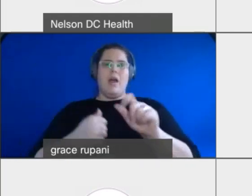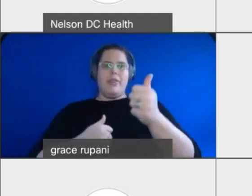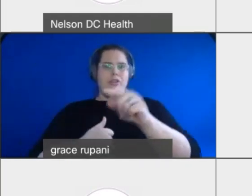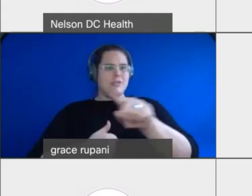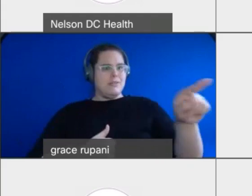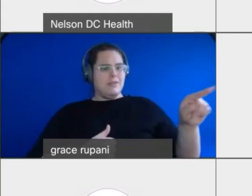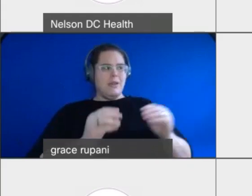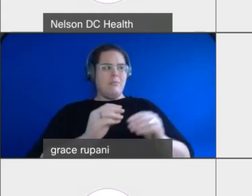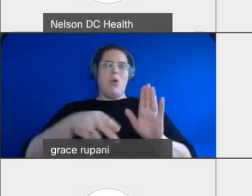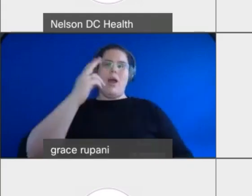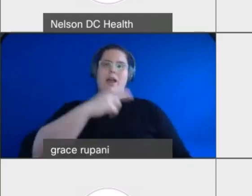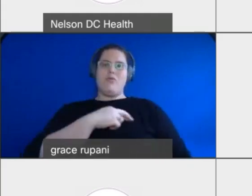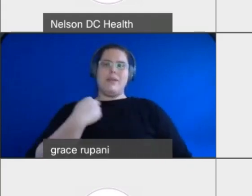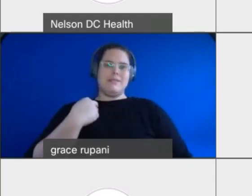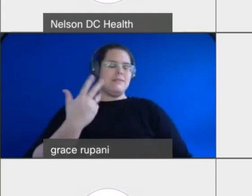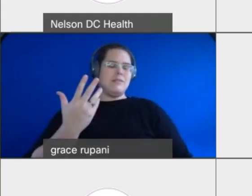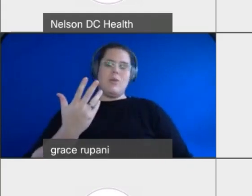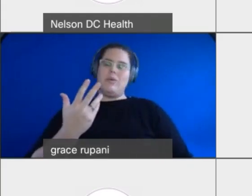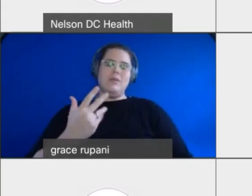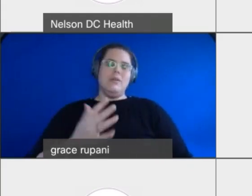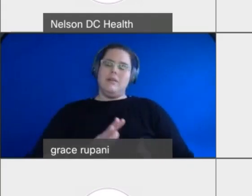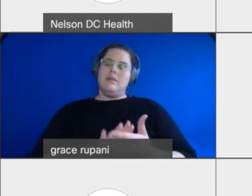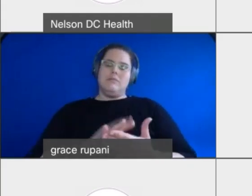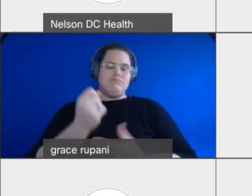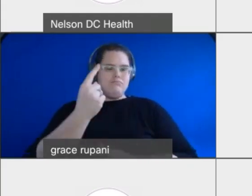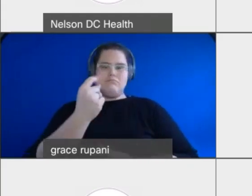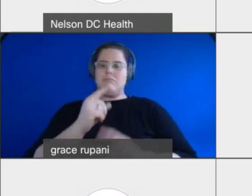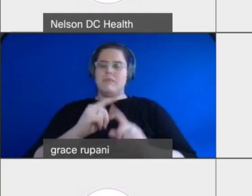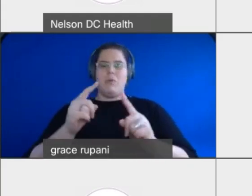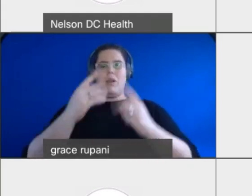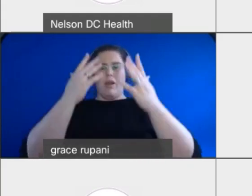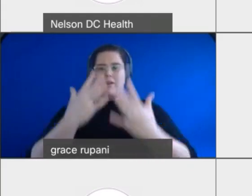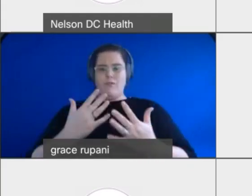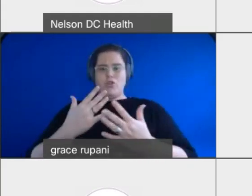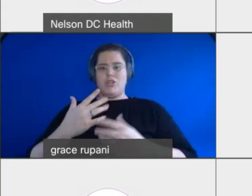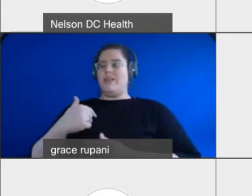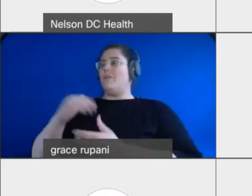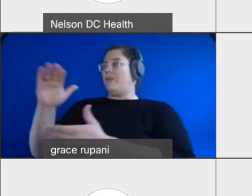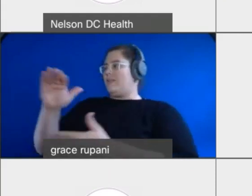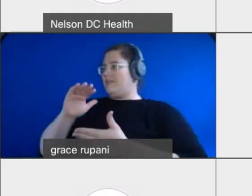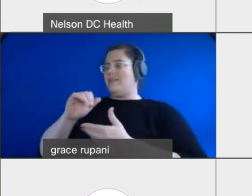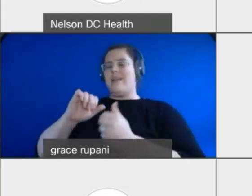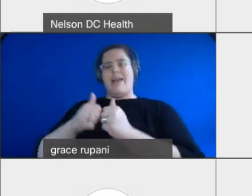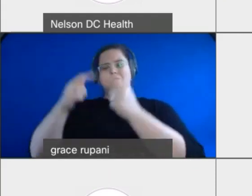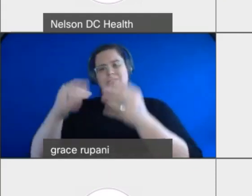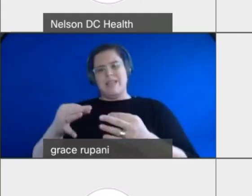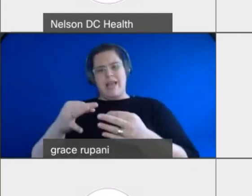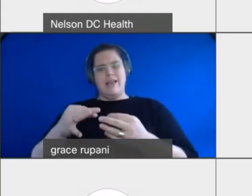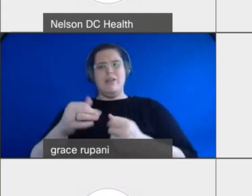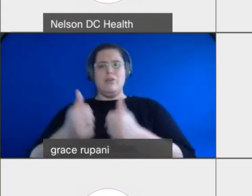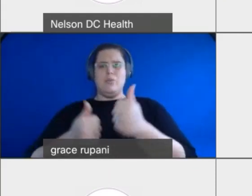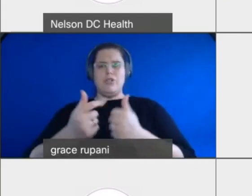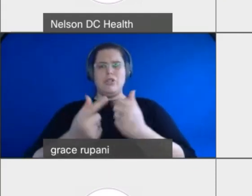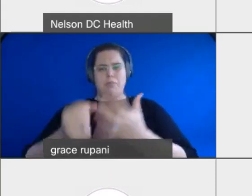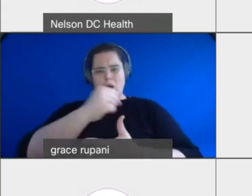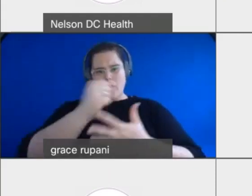Unfortunately, there are lots of decisions that are having to be made about how you roll this out and about sort of who fits into which priority category. And